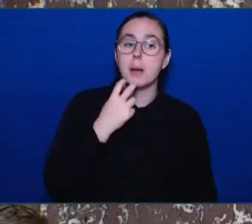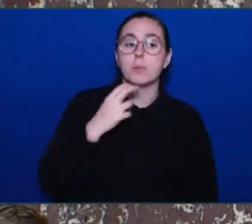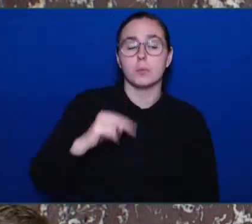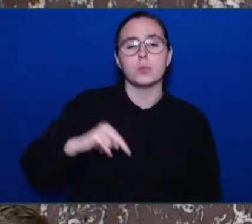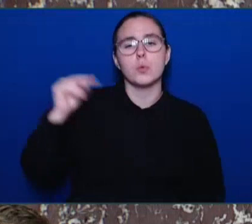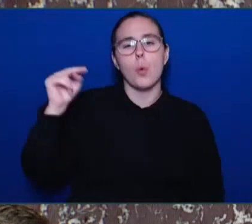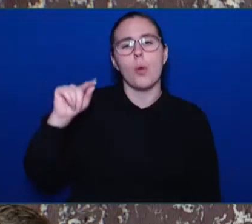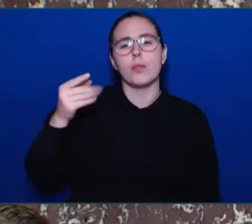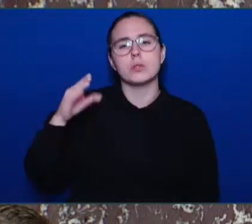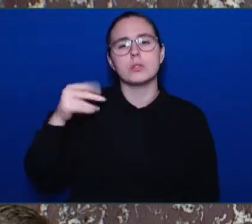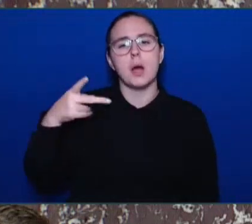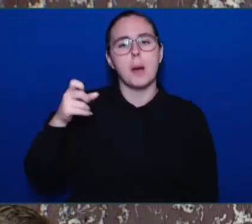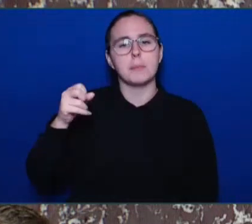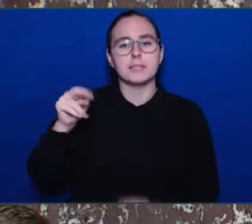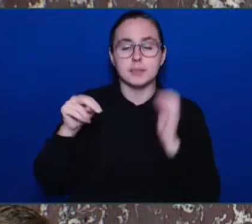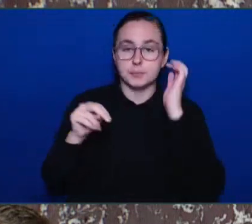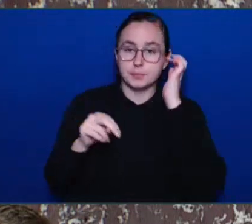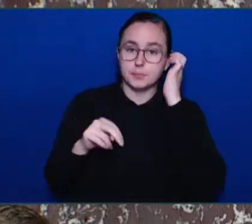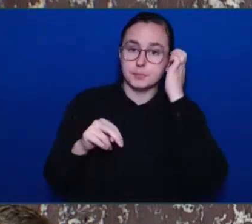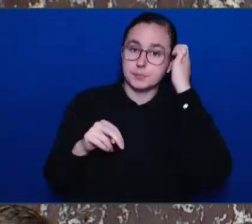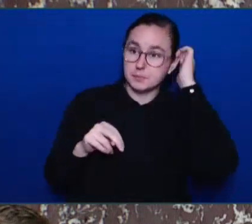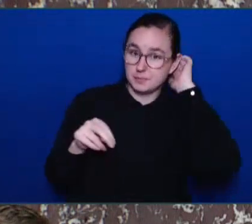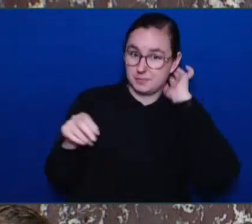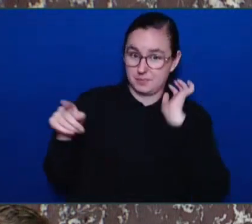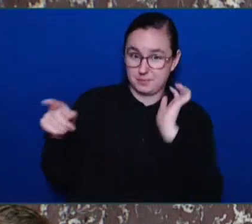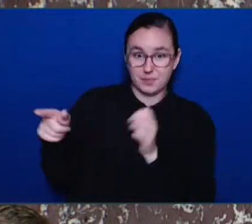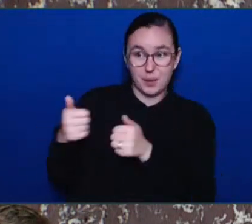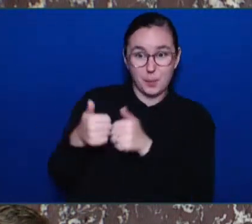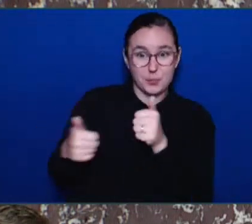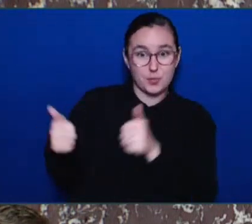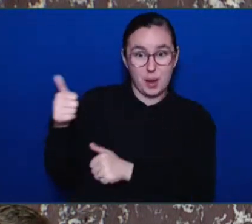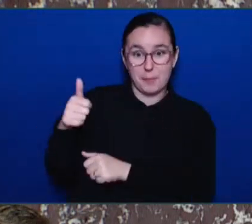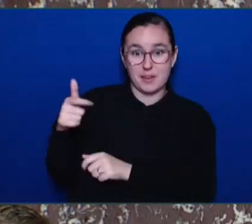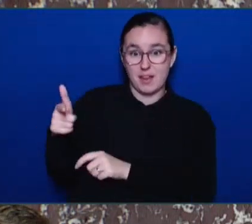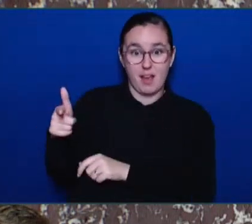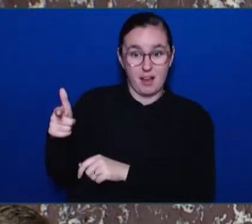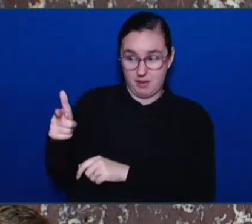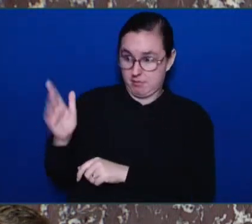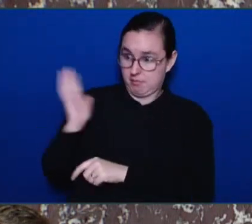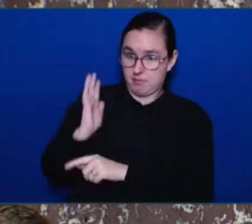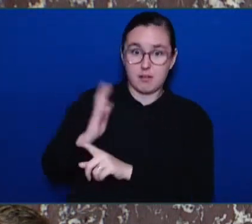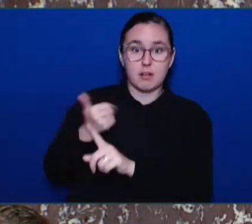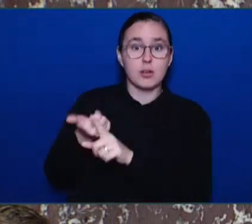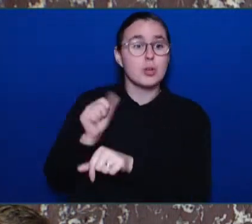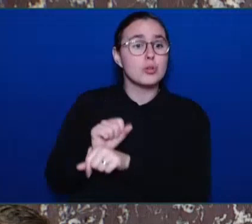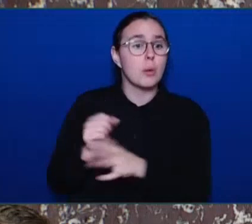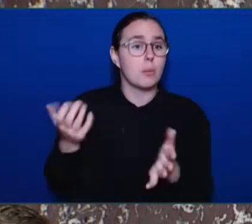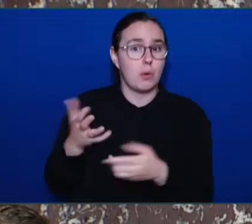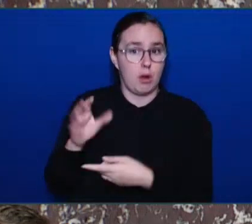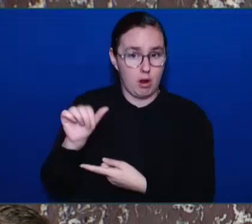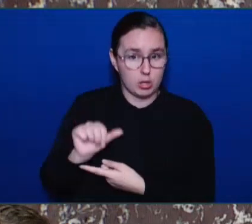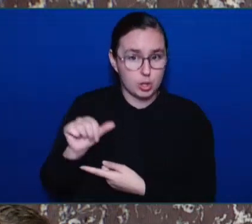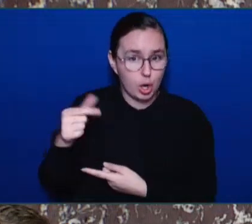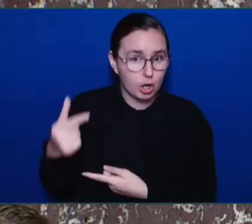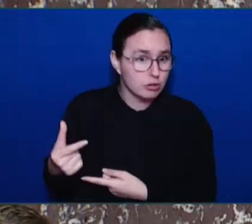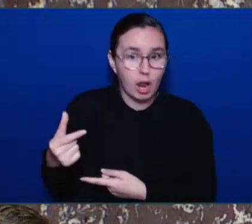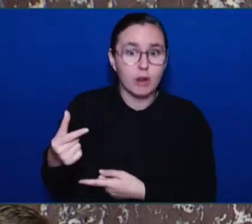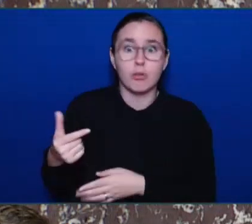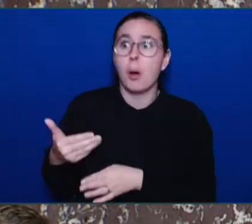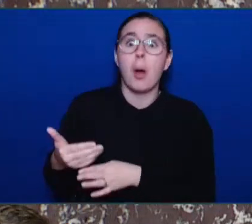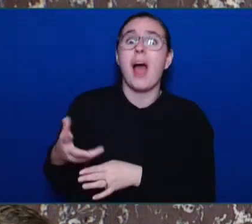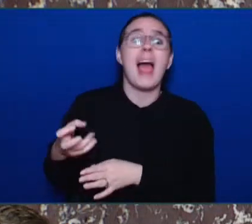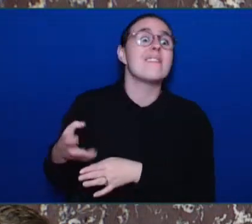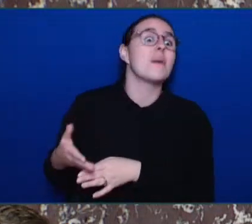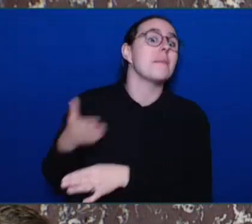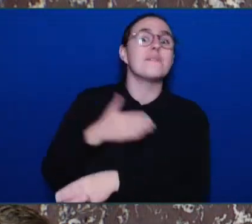be it as life before a politician, has done nothing but defend the rights of lawbreakers